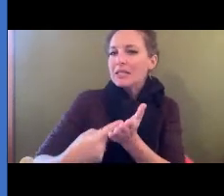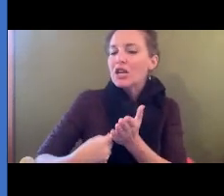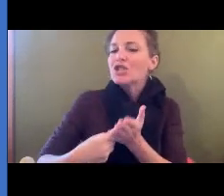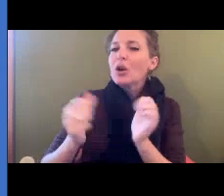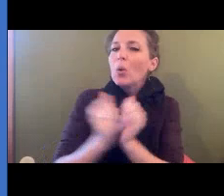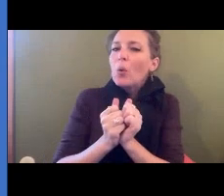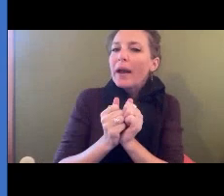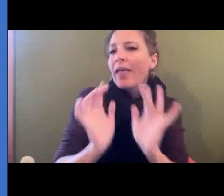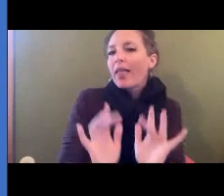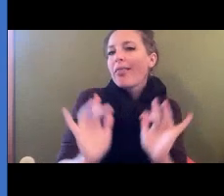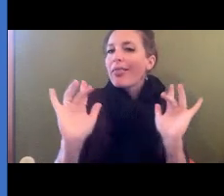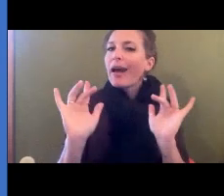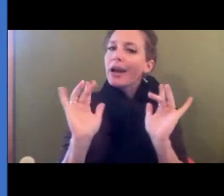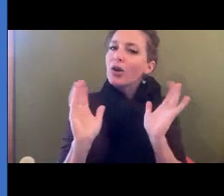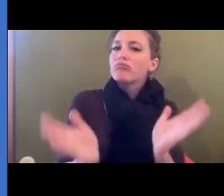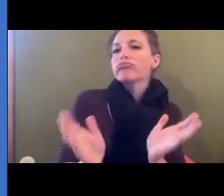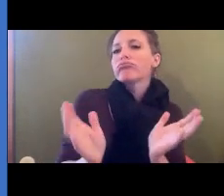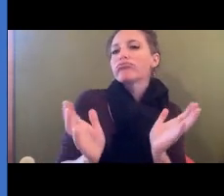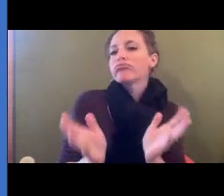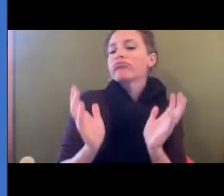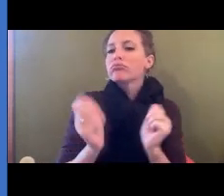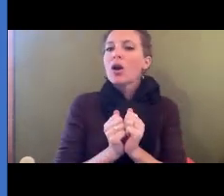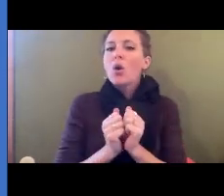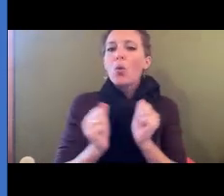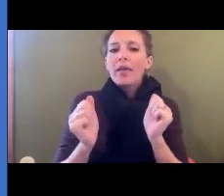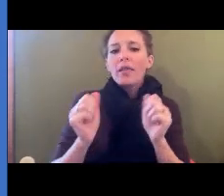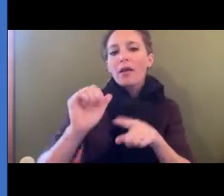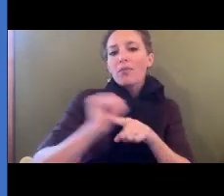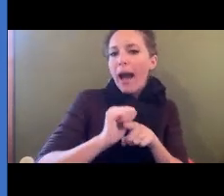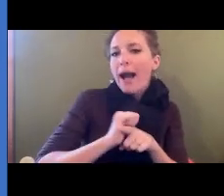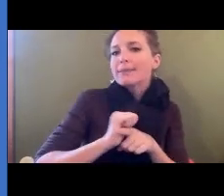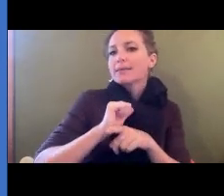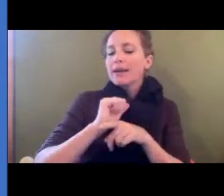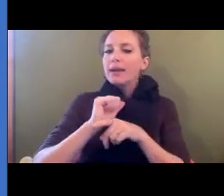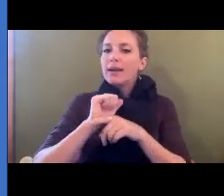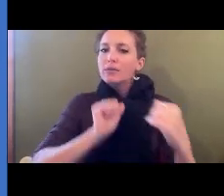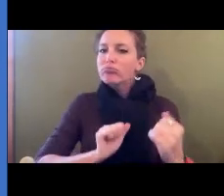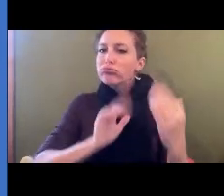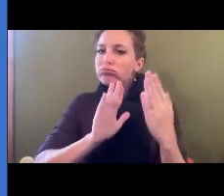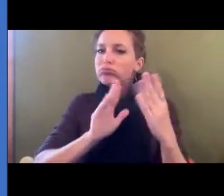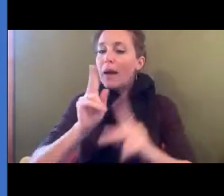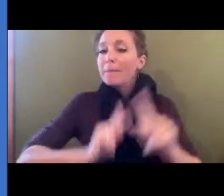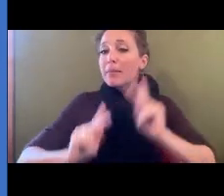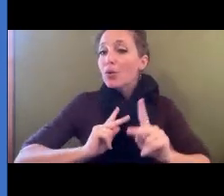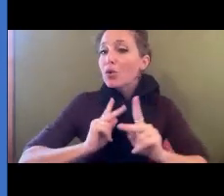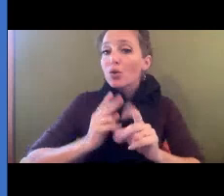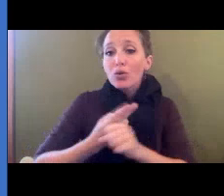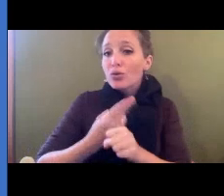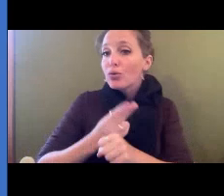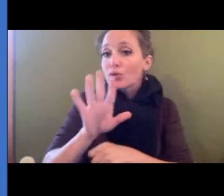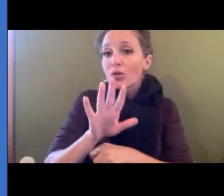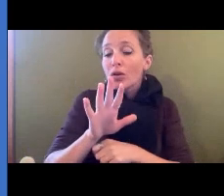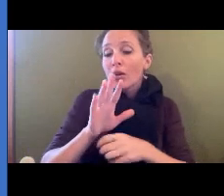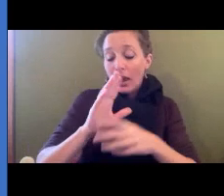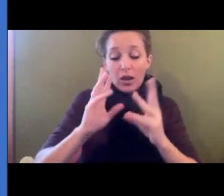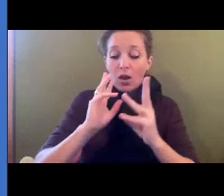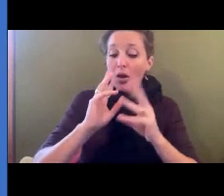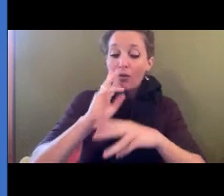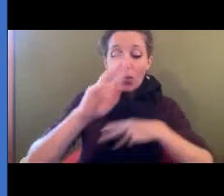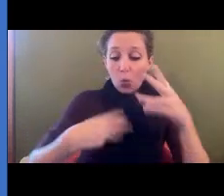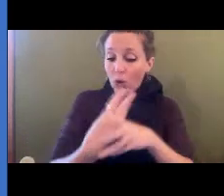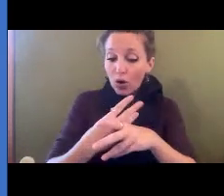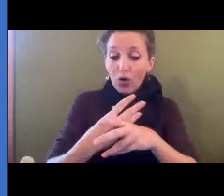about the actual practices and techniques that people are utilizing around the world that are climate smart. The Climate Hive,